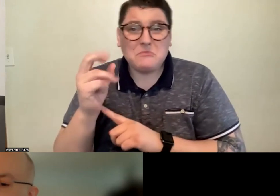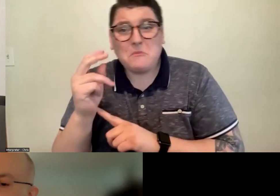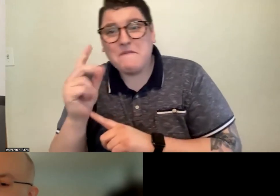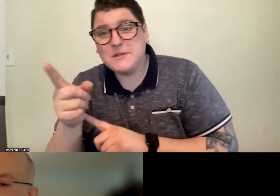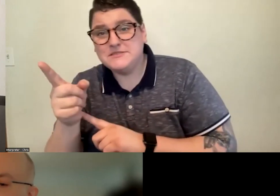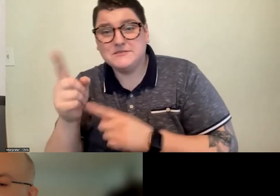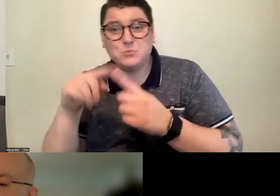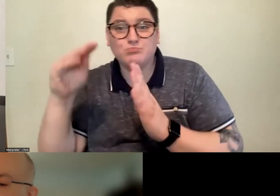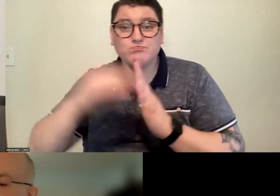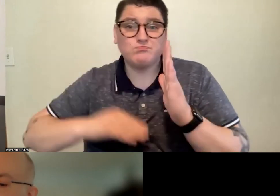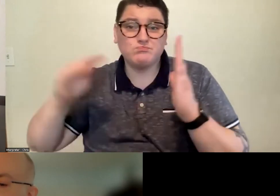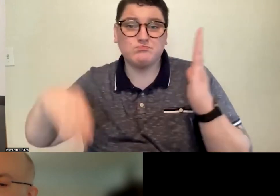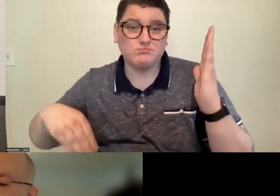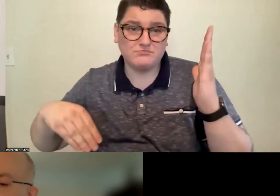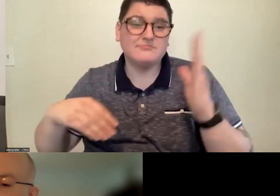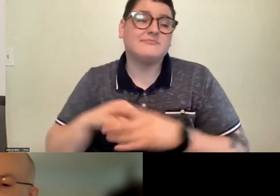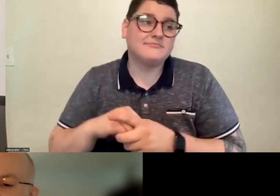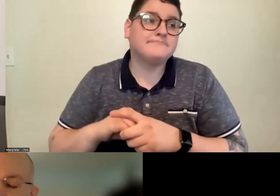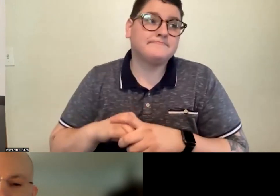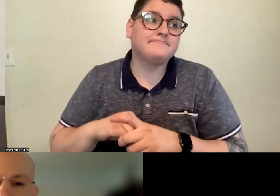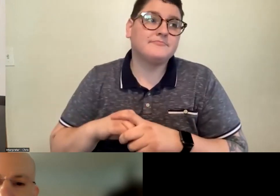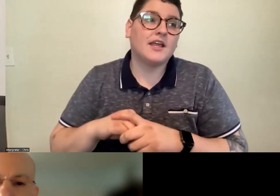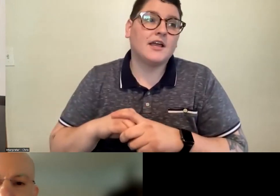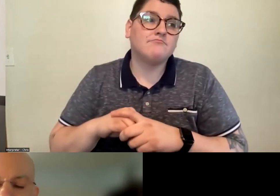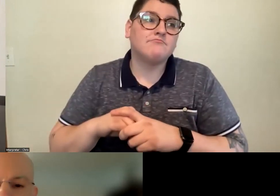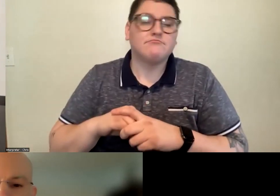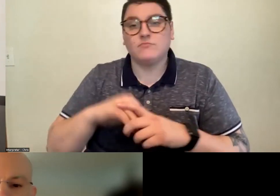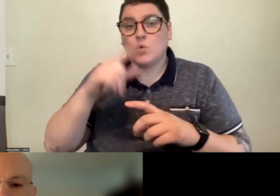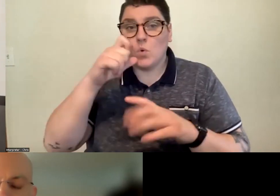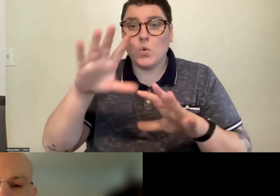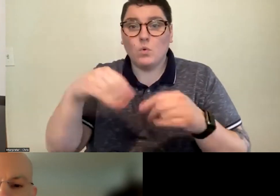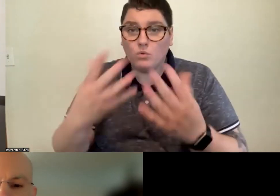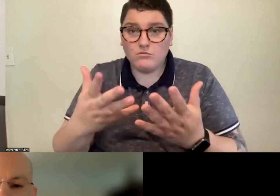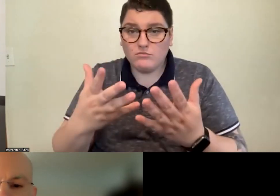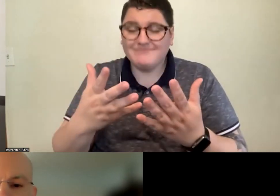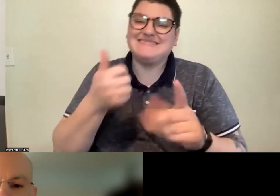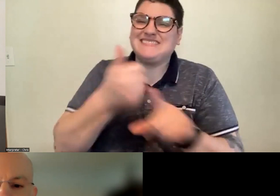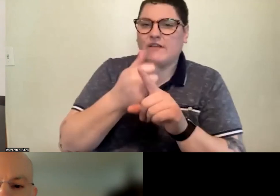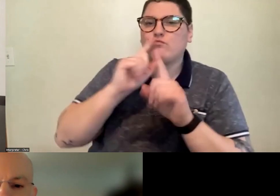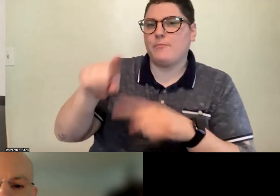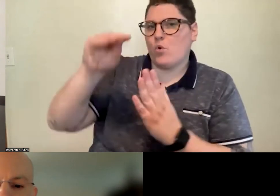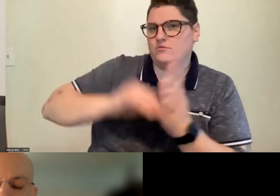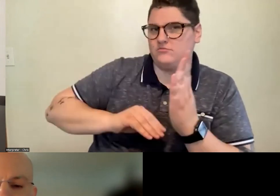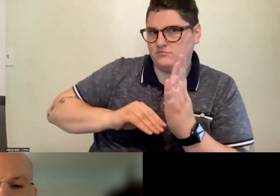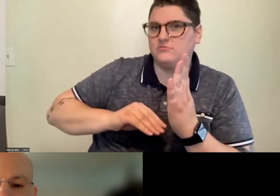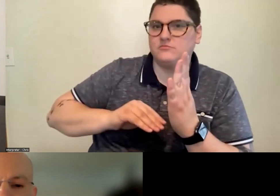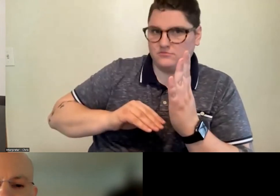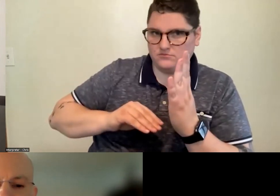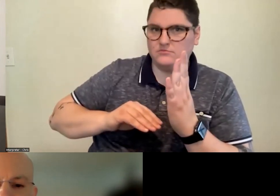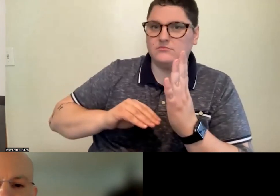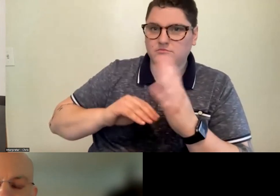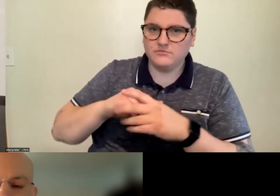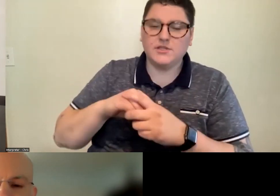minutes to administer the screen. It can be done by self-report for individuals who have good reading. It